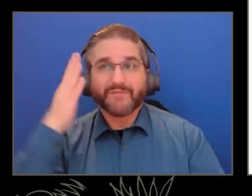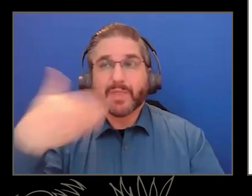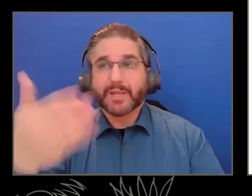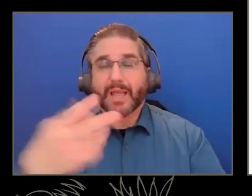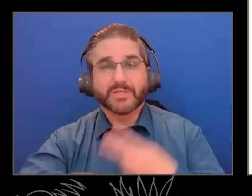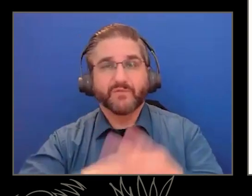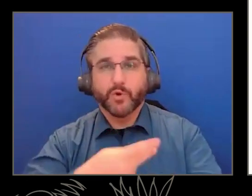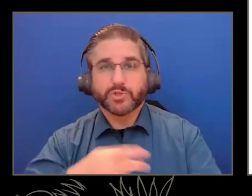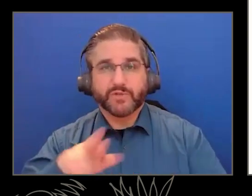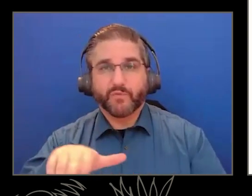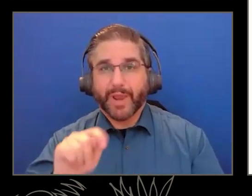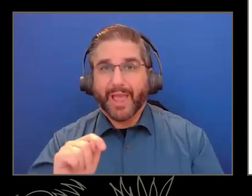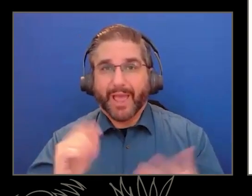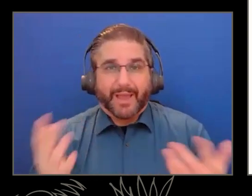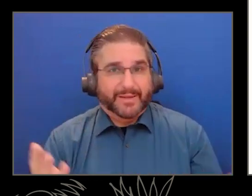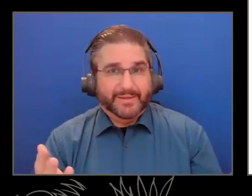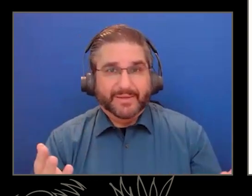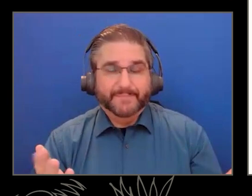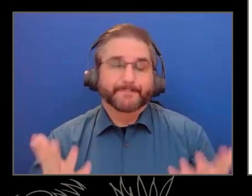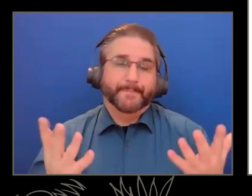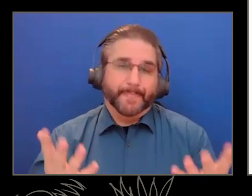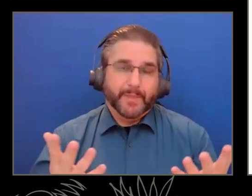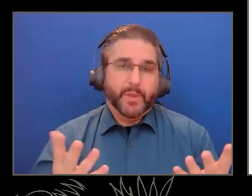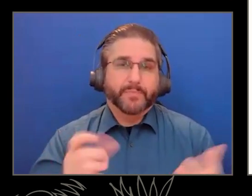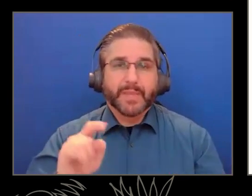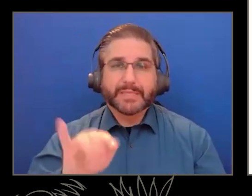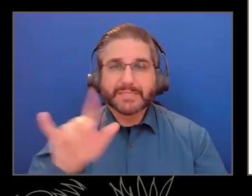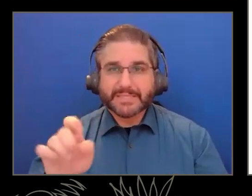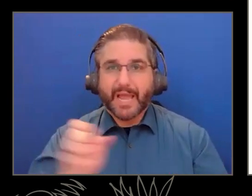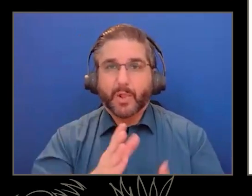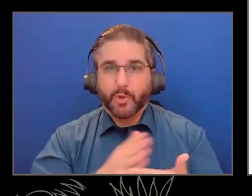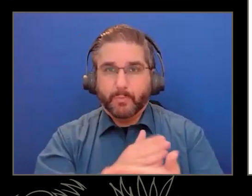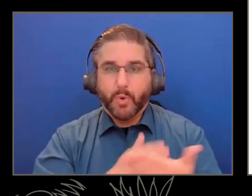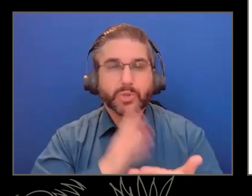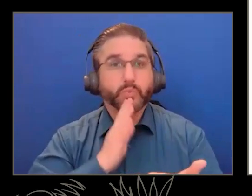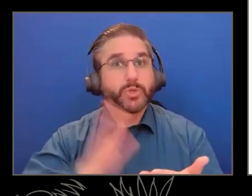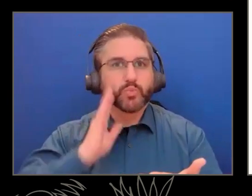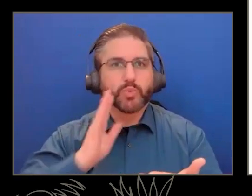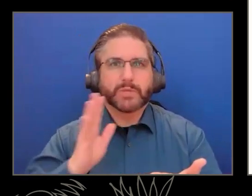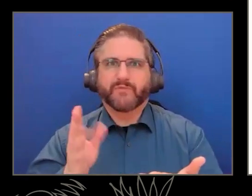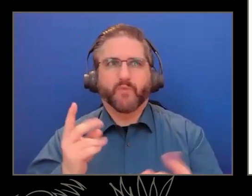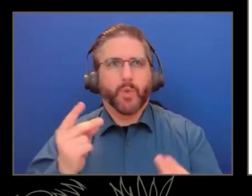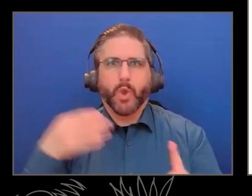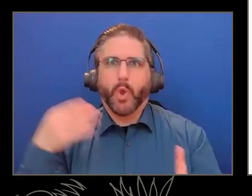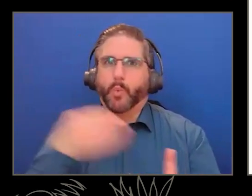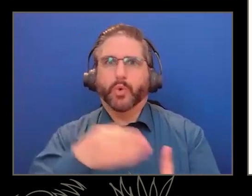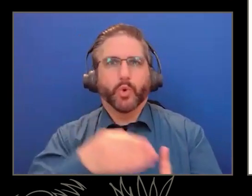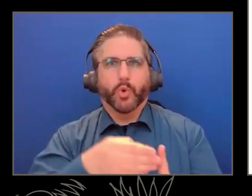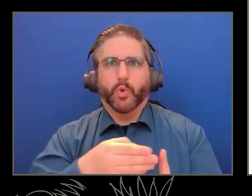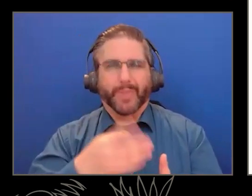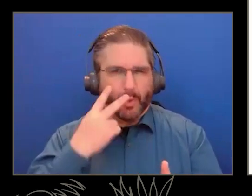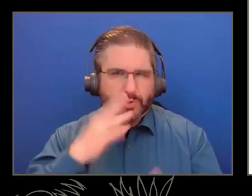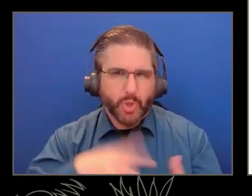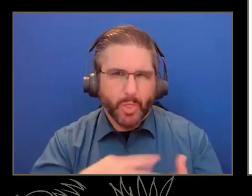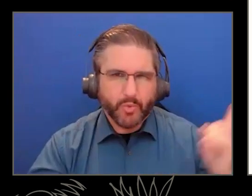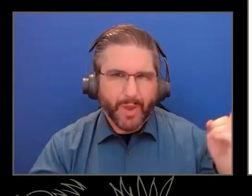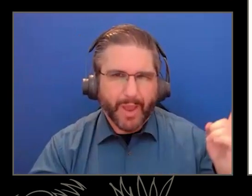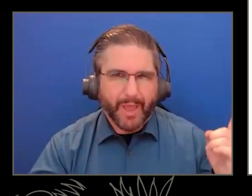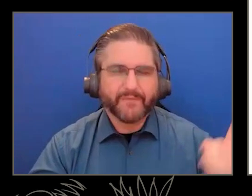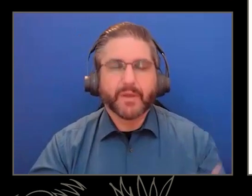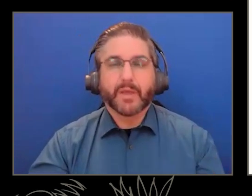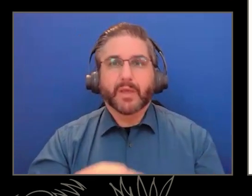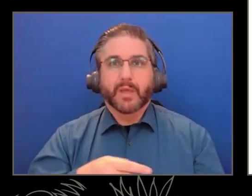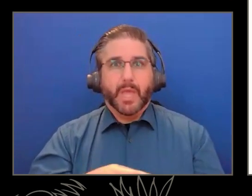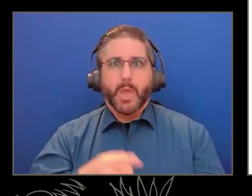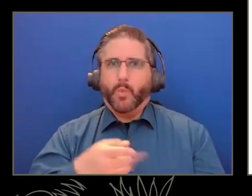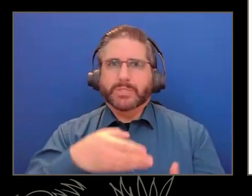of React. So styled components, which was once the go-to, like we saw on the graph earlier from the state of CSS, it